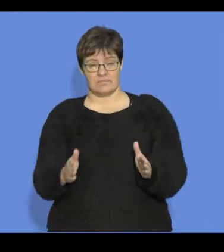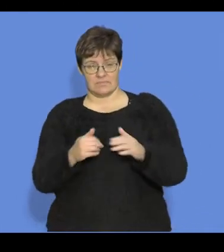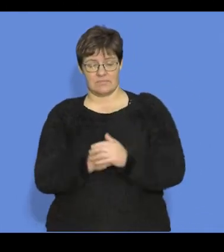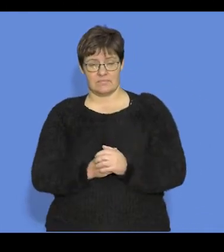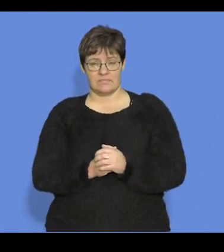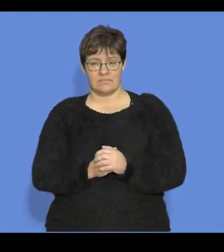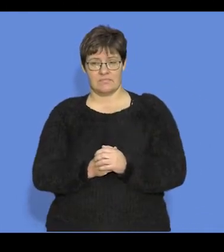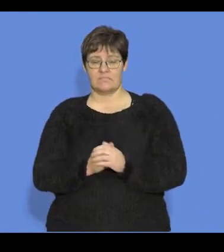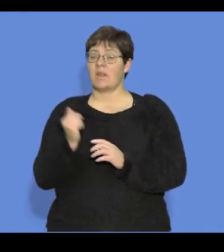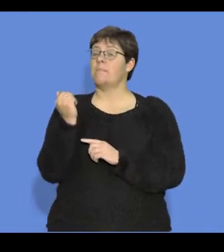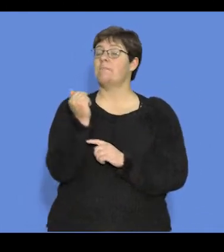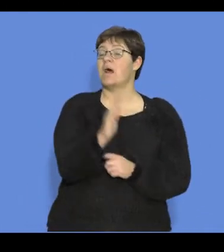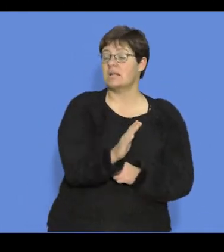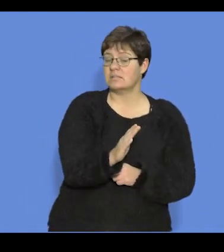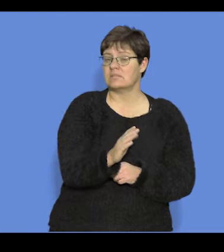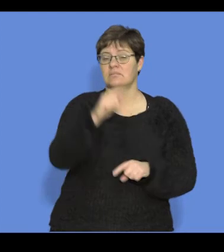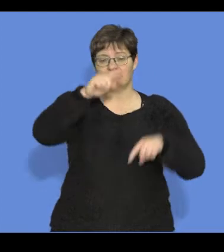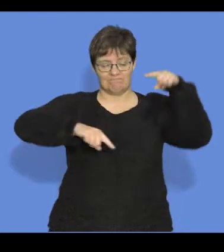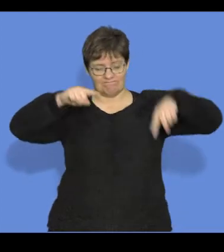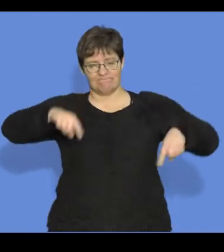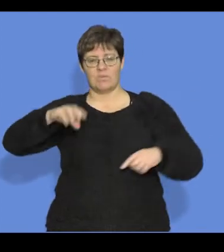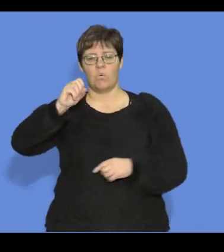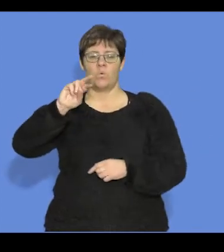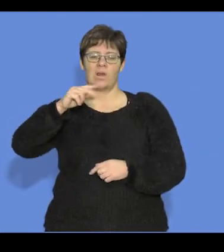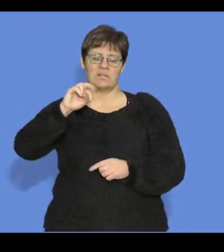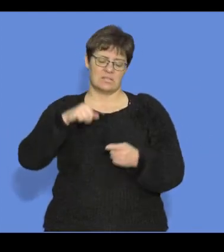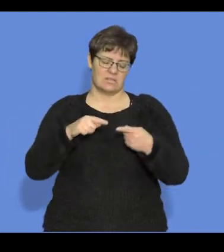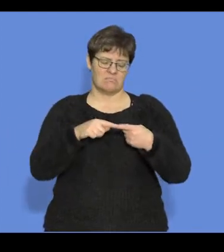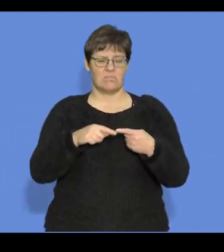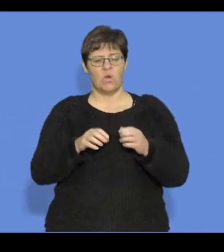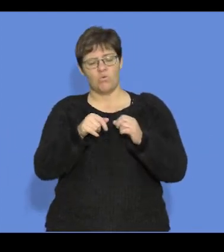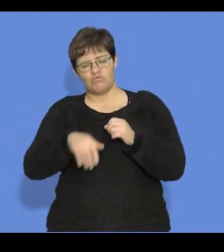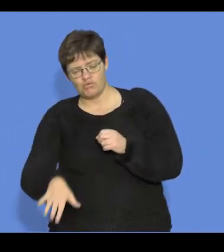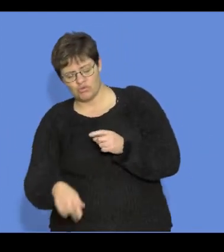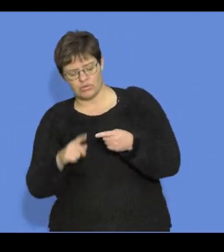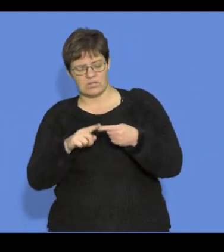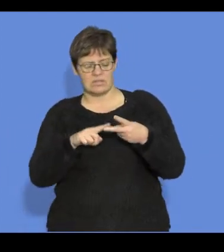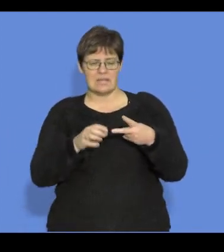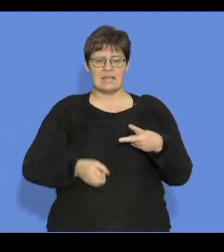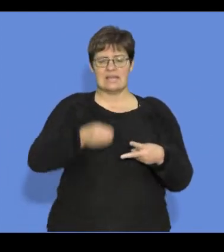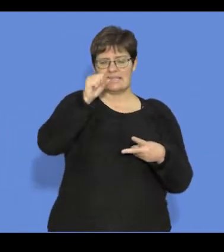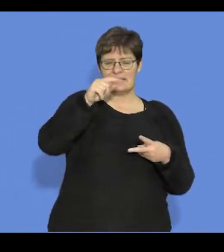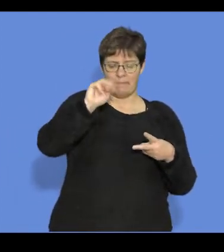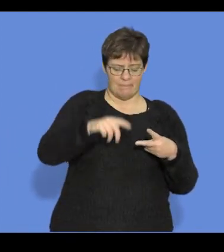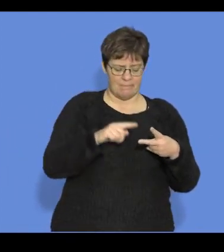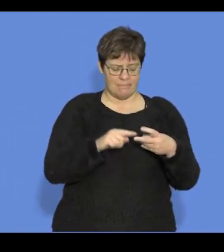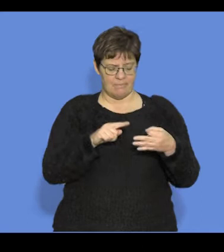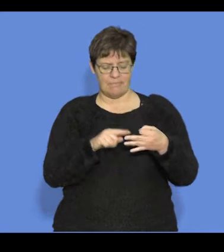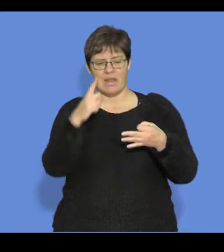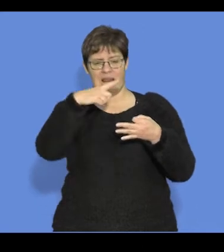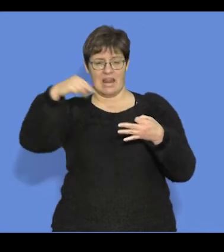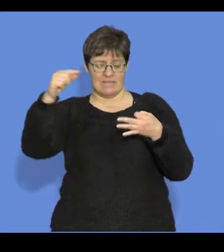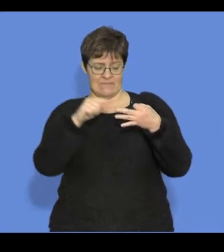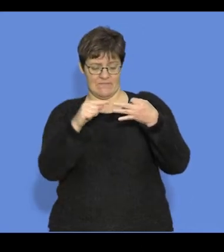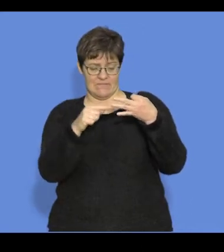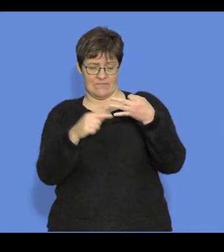in a plant, we have got different organs, roots, stems, and leaves, and each one of those organs has a different